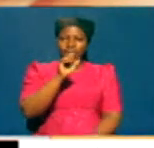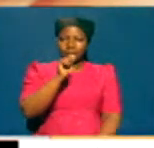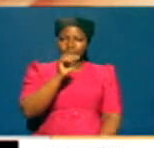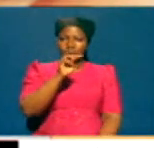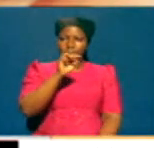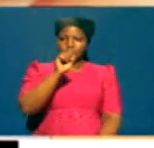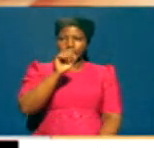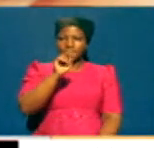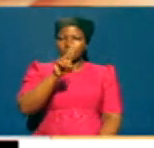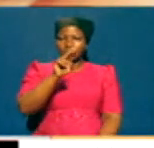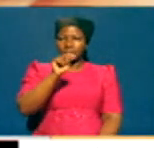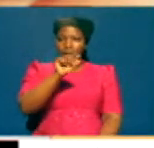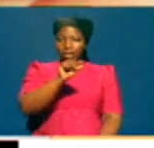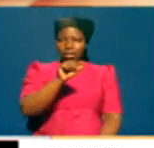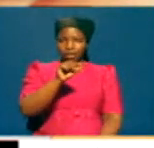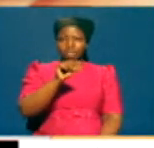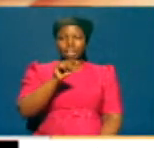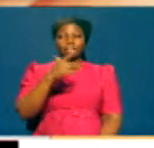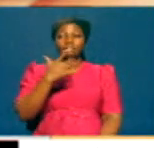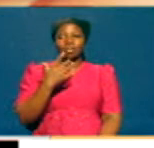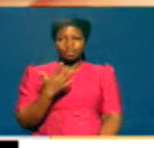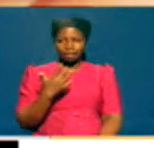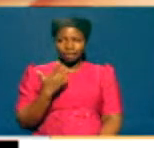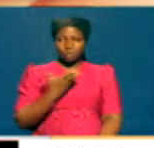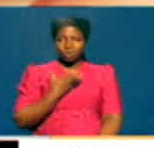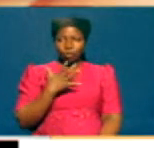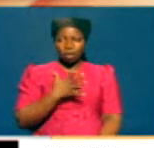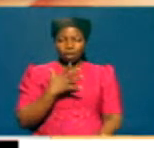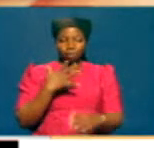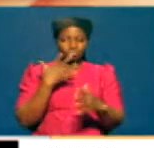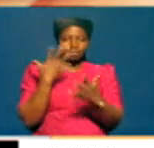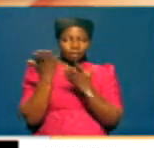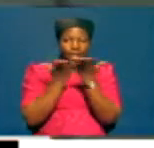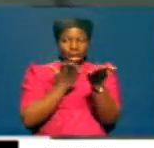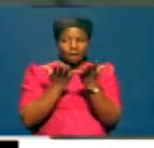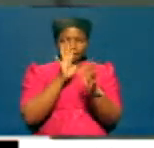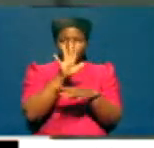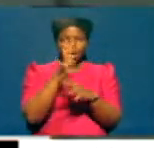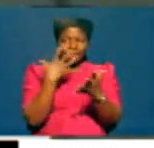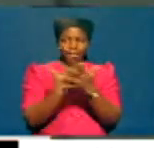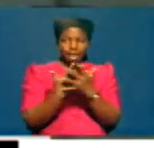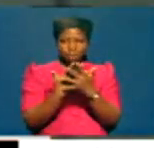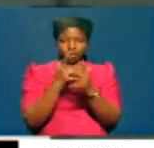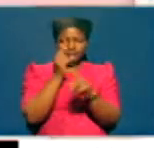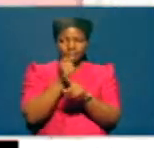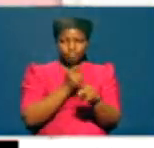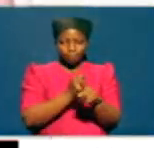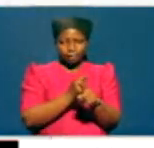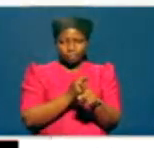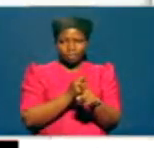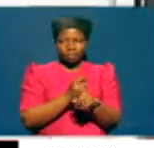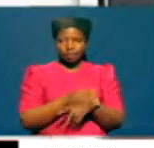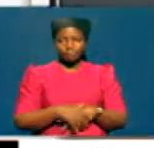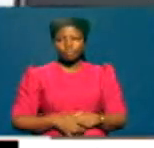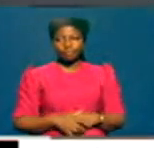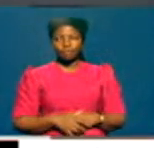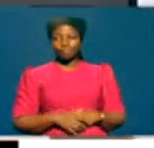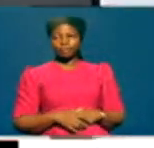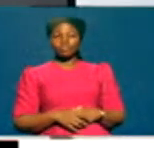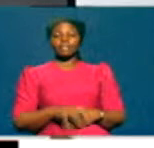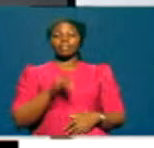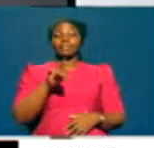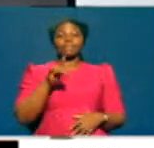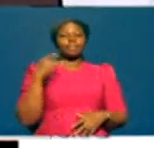of his jail term. Details of this and other stories from across the globe. Samsung heir and de facto head since